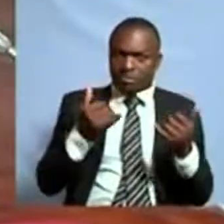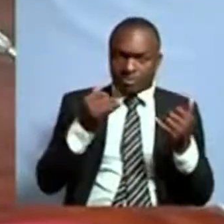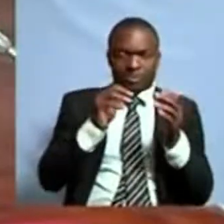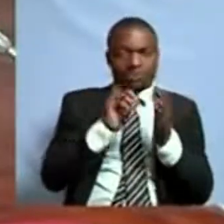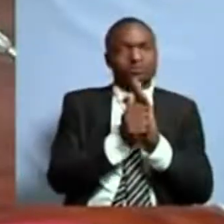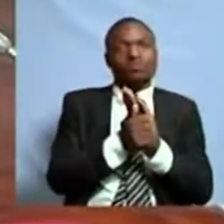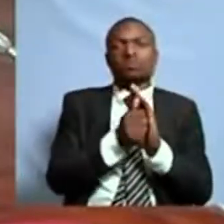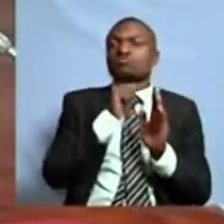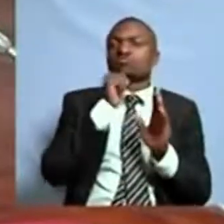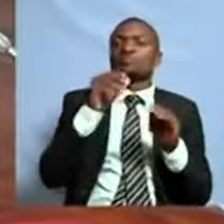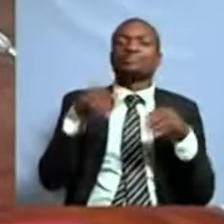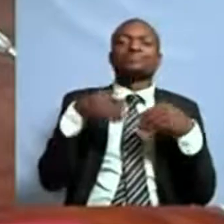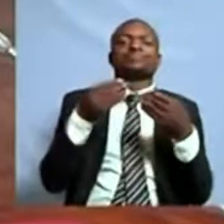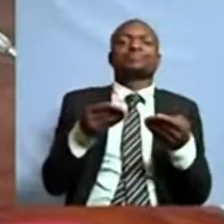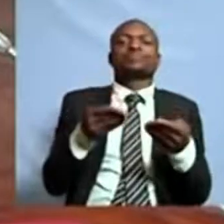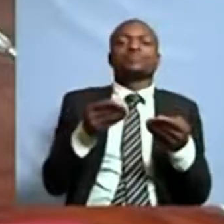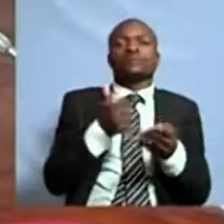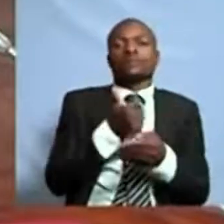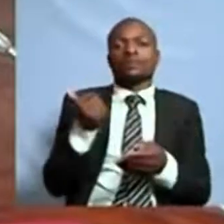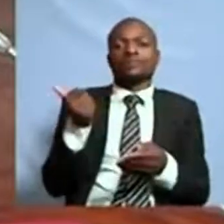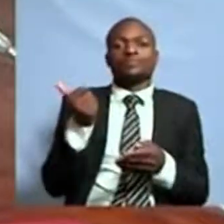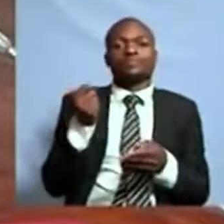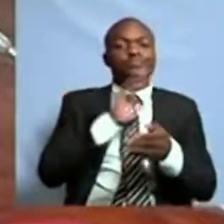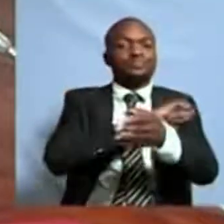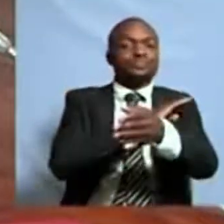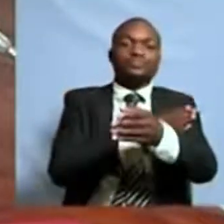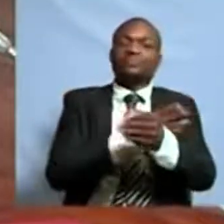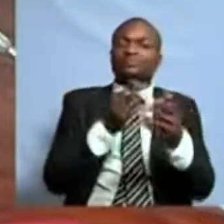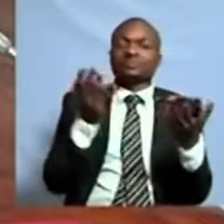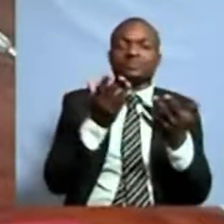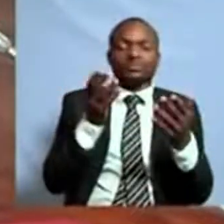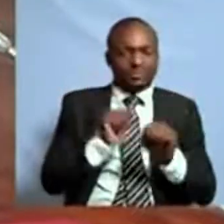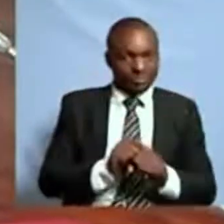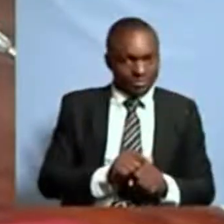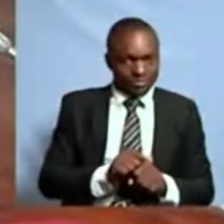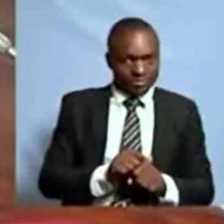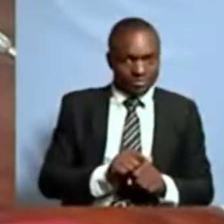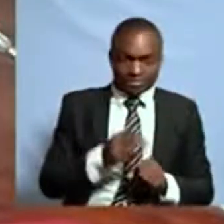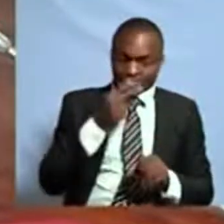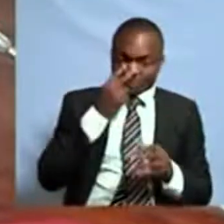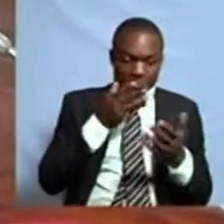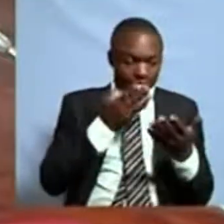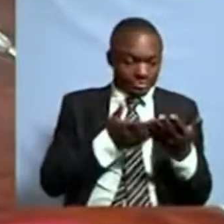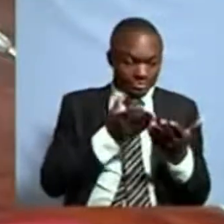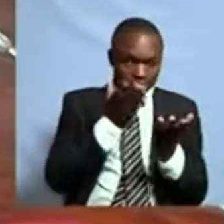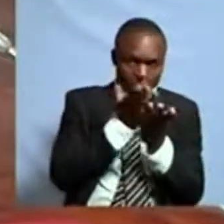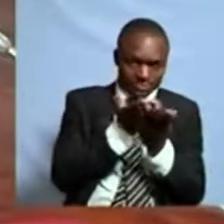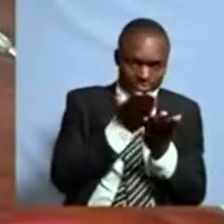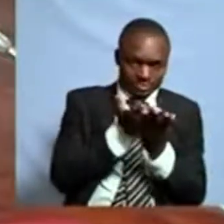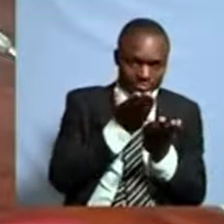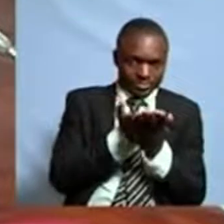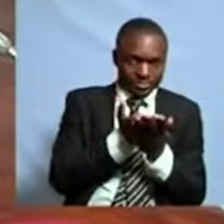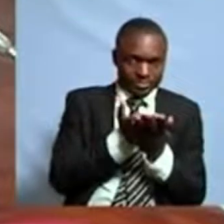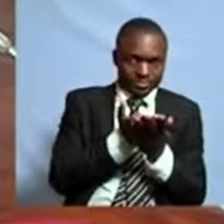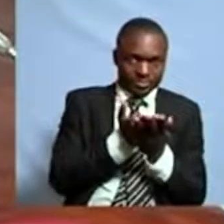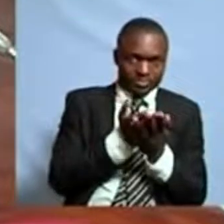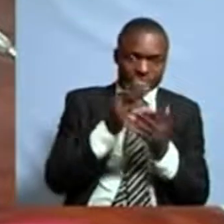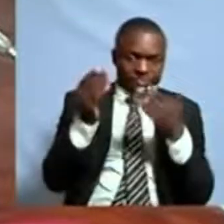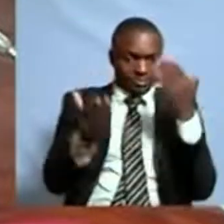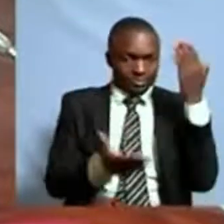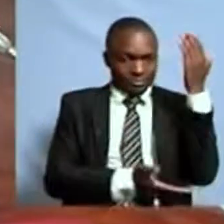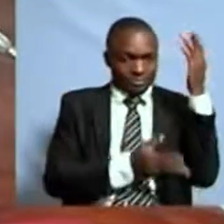not provide any waiving power. And to see this being proposed is a welcome